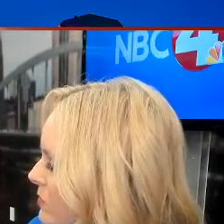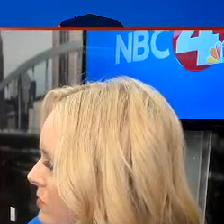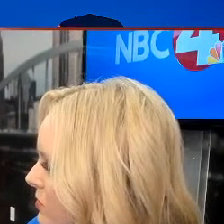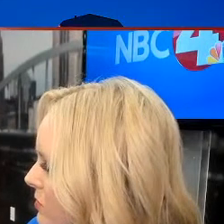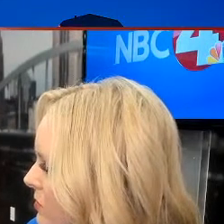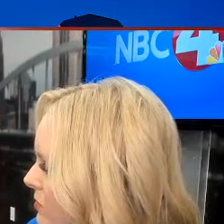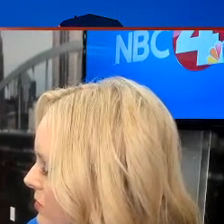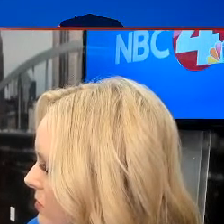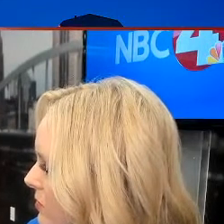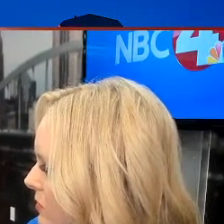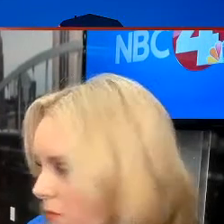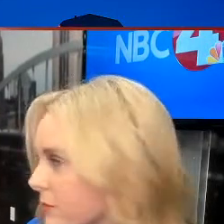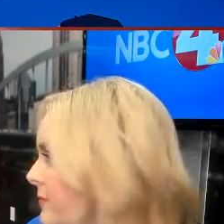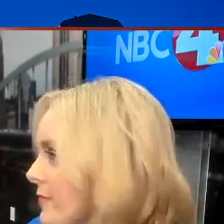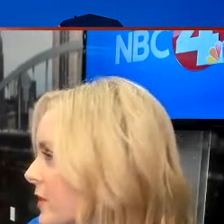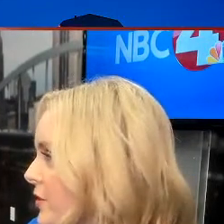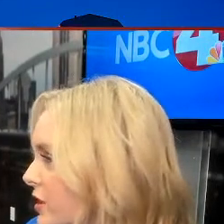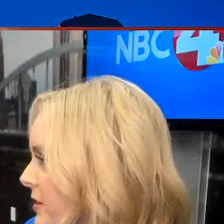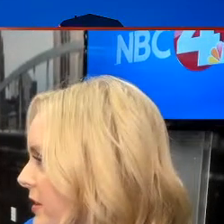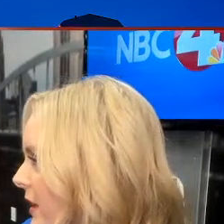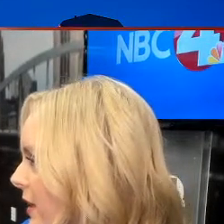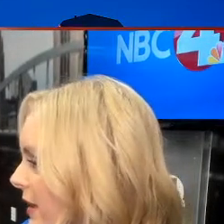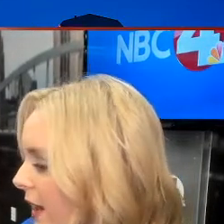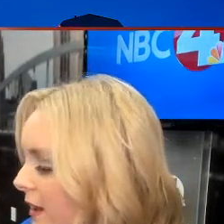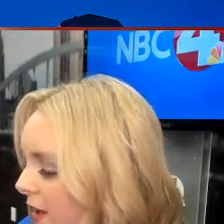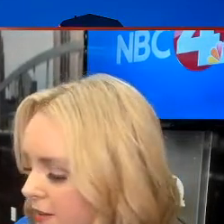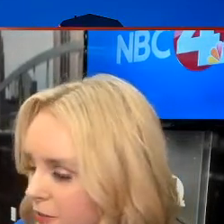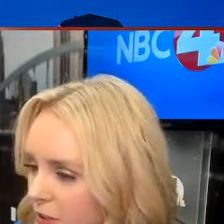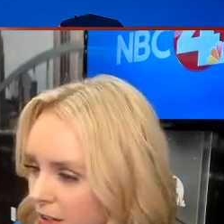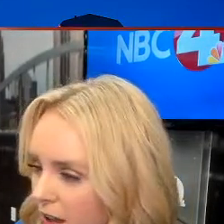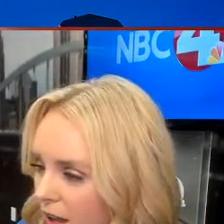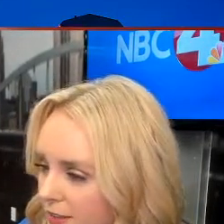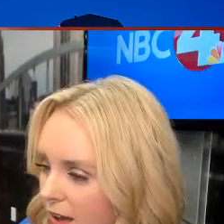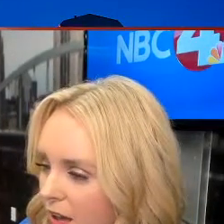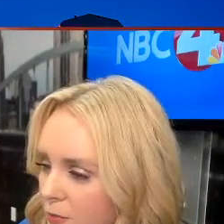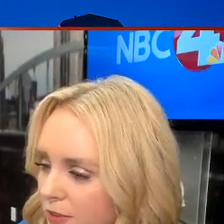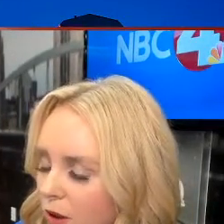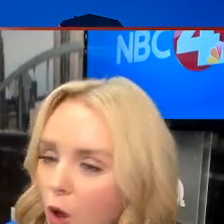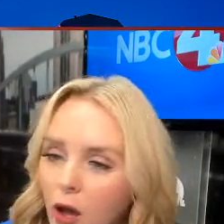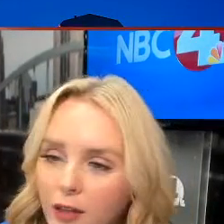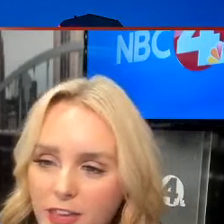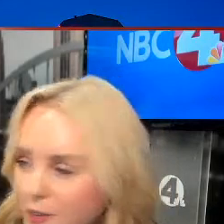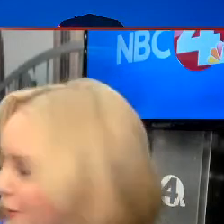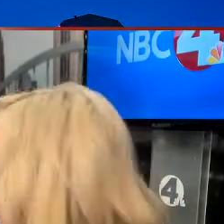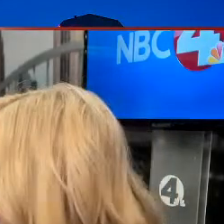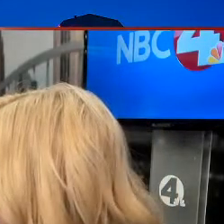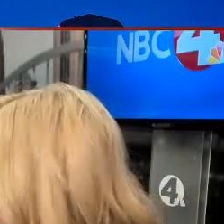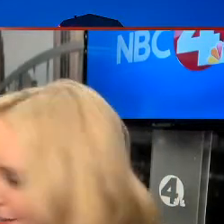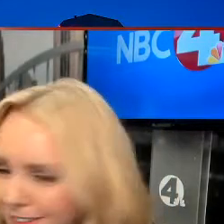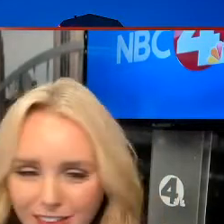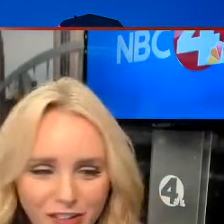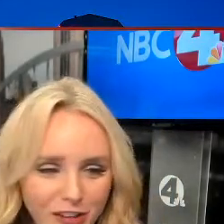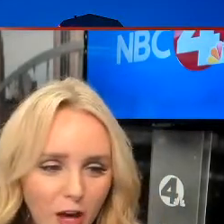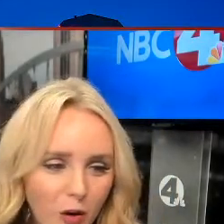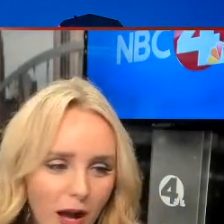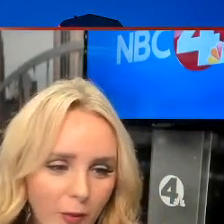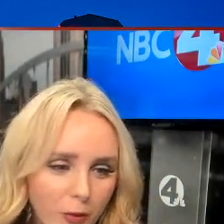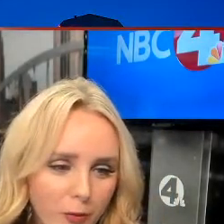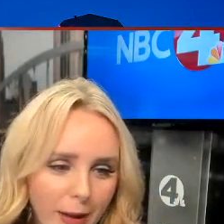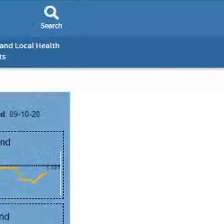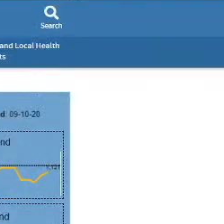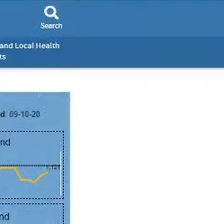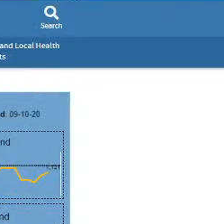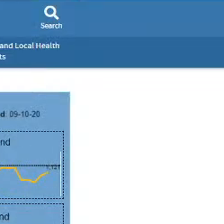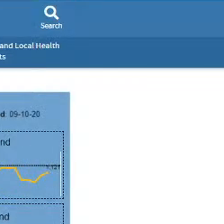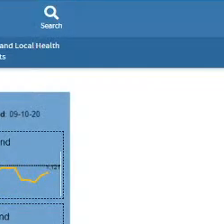obviously not a badge of honor we want to be wearing at Certainly this time. not. Yeah, definitely not. So thank you, Adrian, for being with us. I'll let you go. We